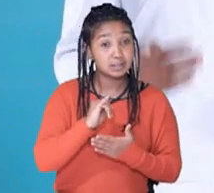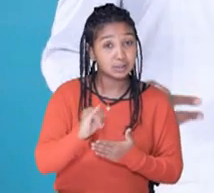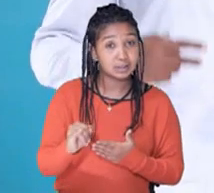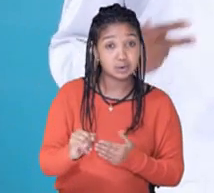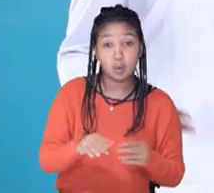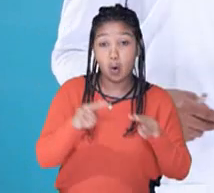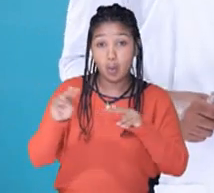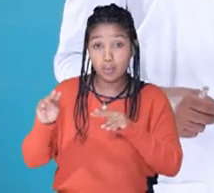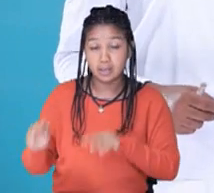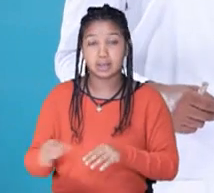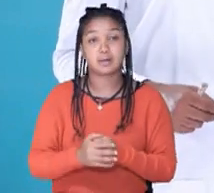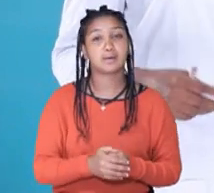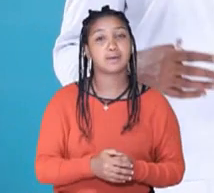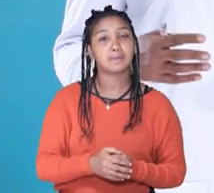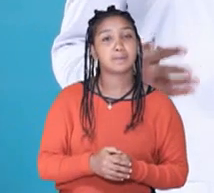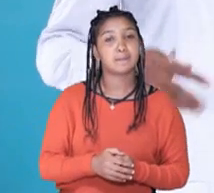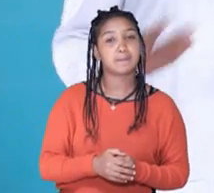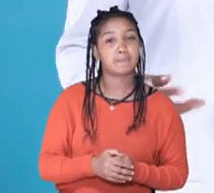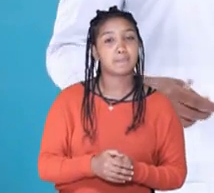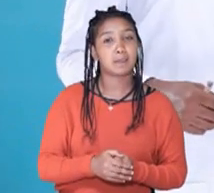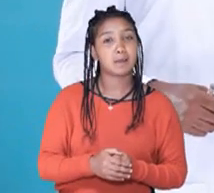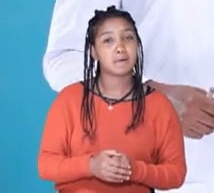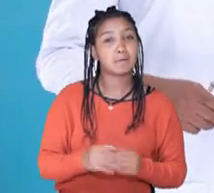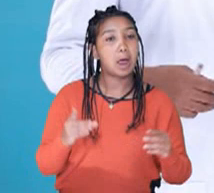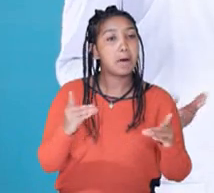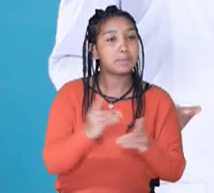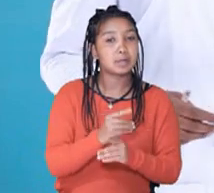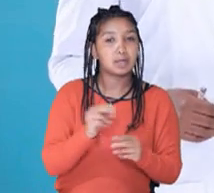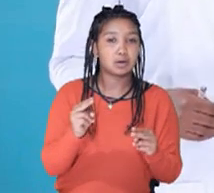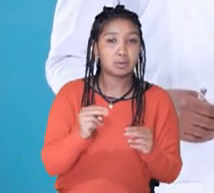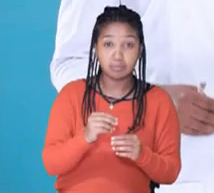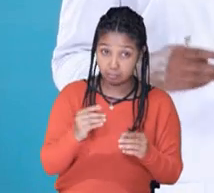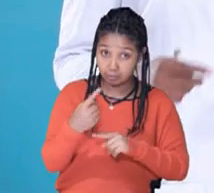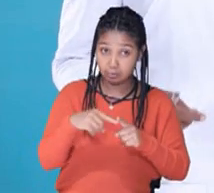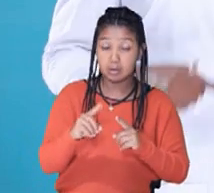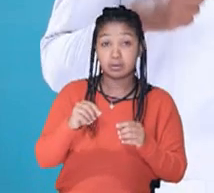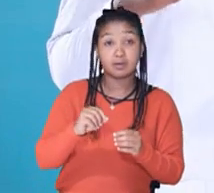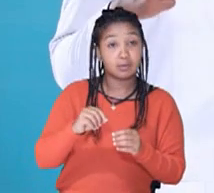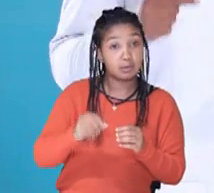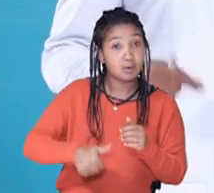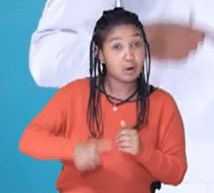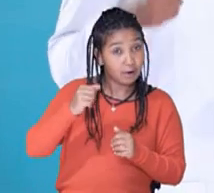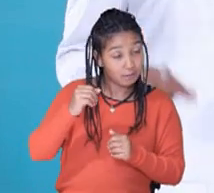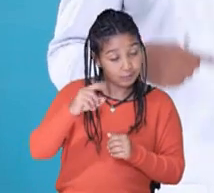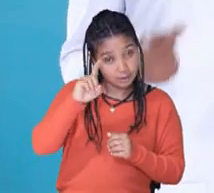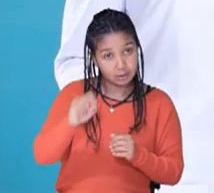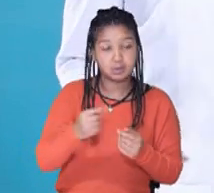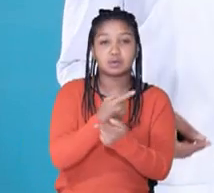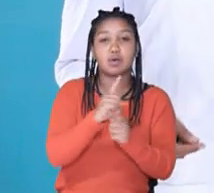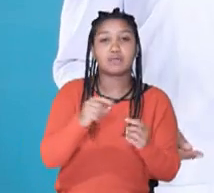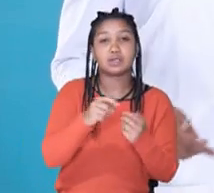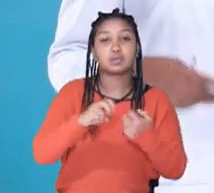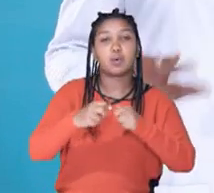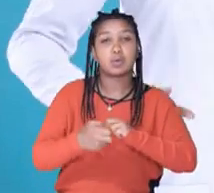is commonly, redundantly, appears in your national exam. Therefore, you should have to solve for